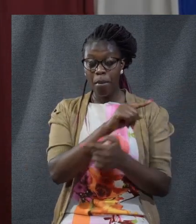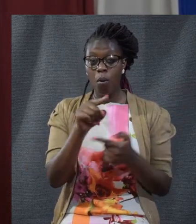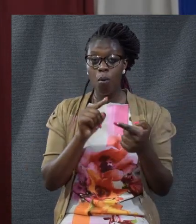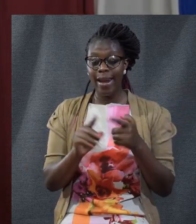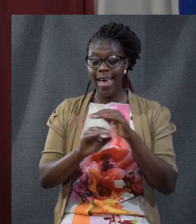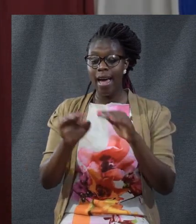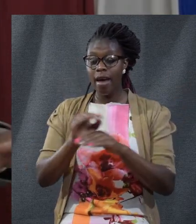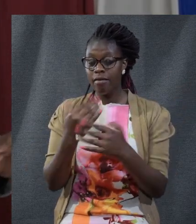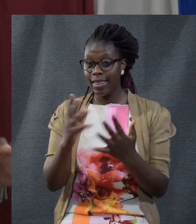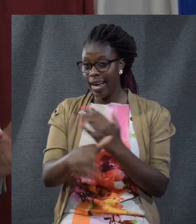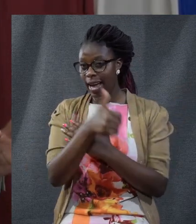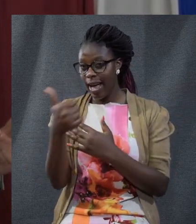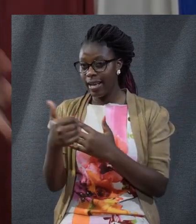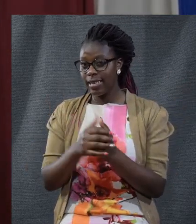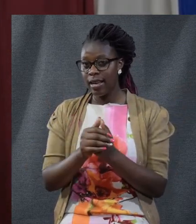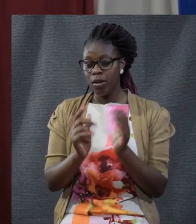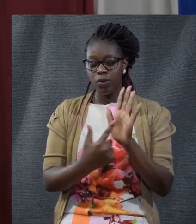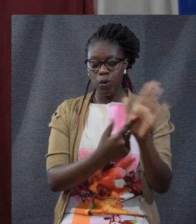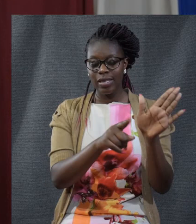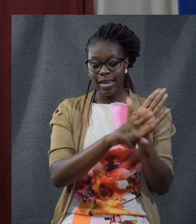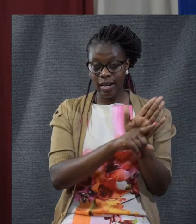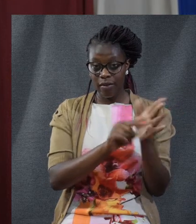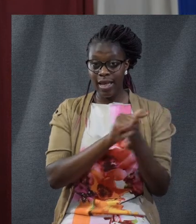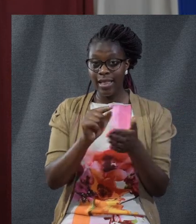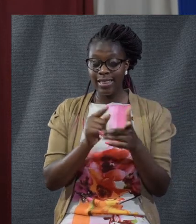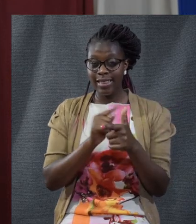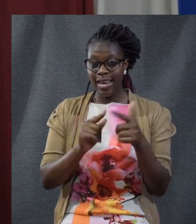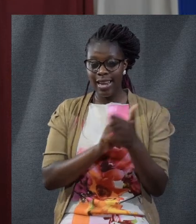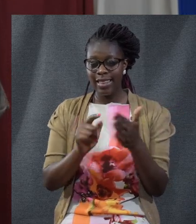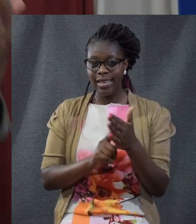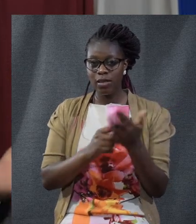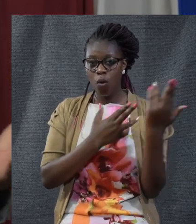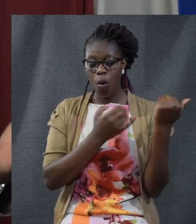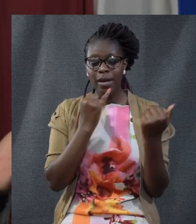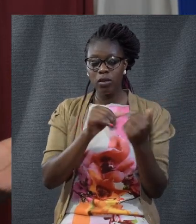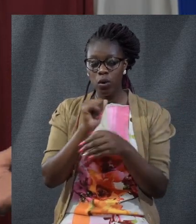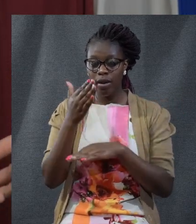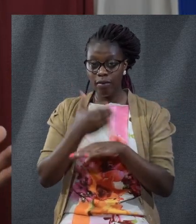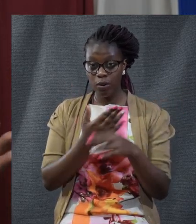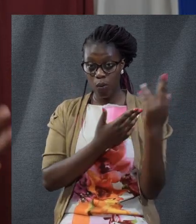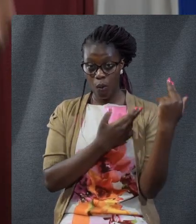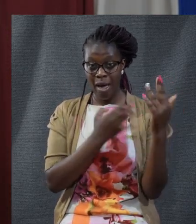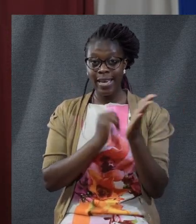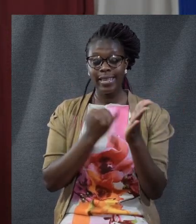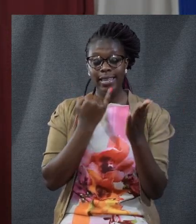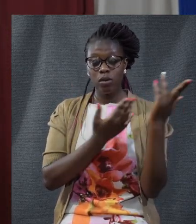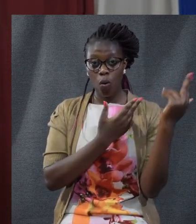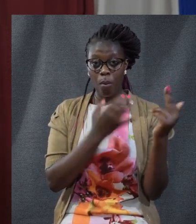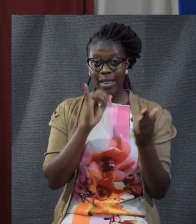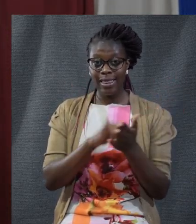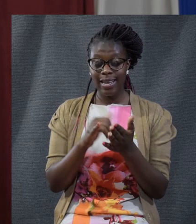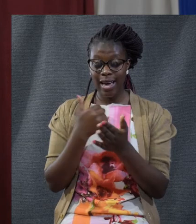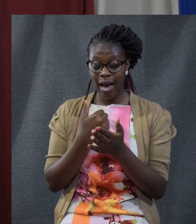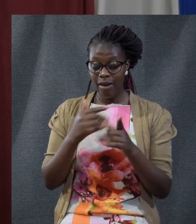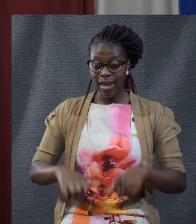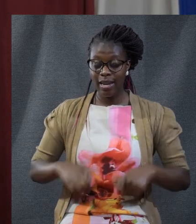when everything else, is saying otherwise. Then of course, this hope is not false hope. I said this earlier. It is hope that